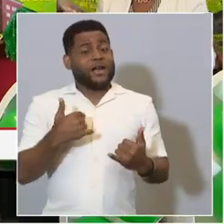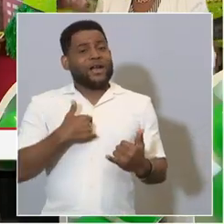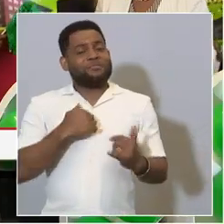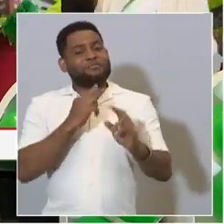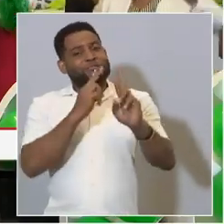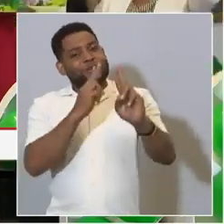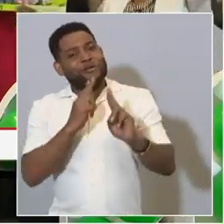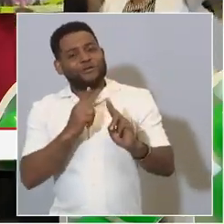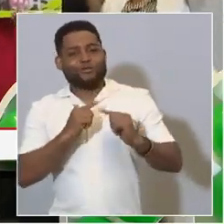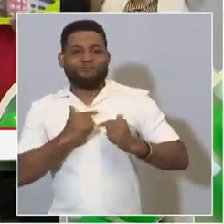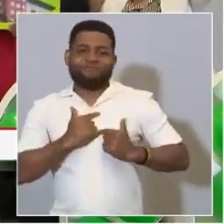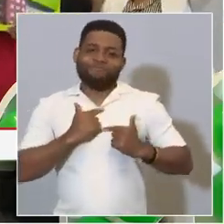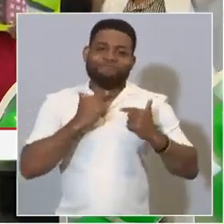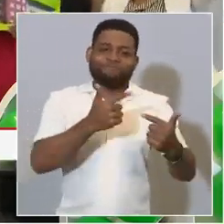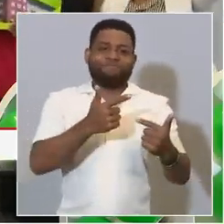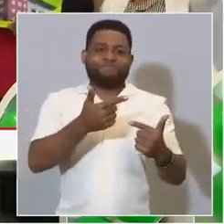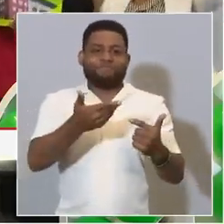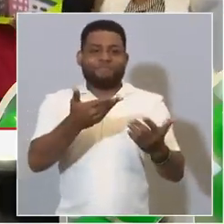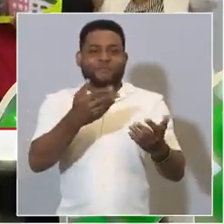Bowser.